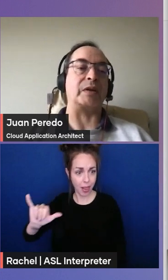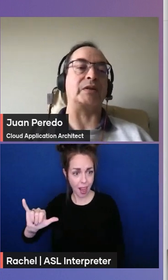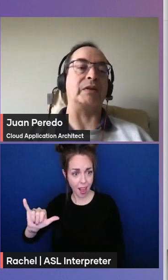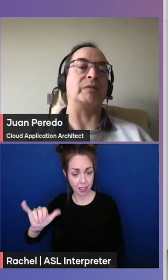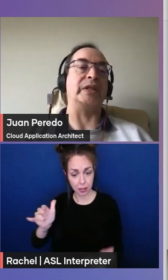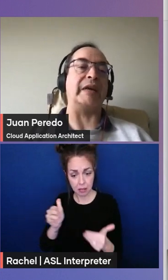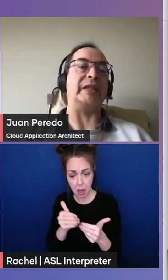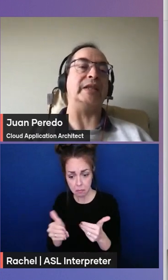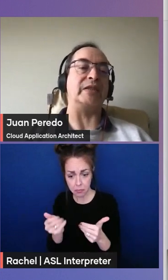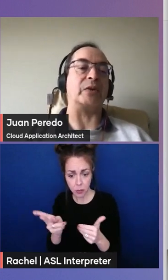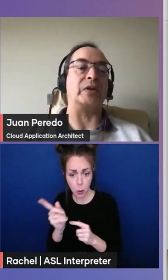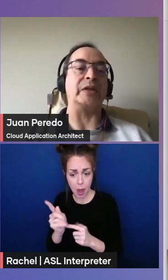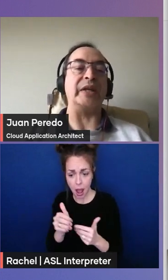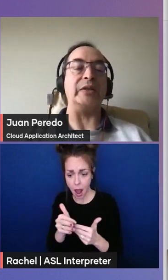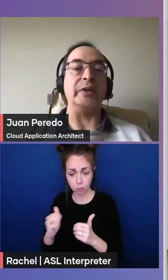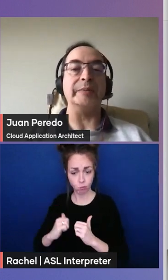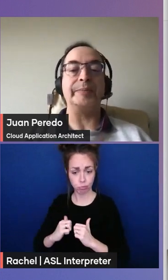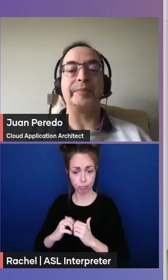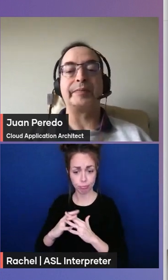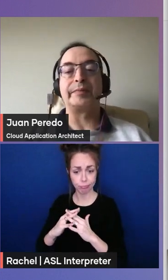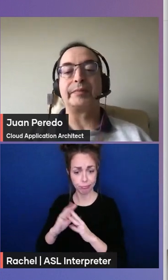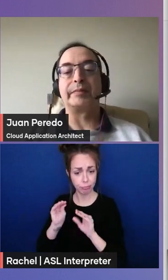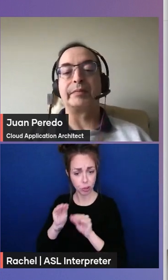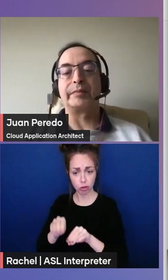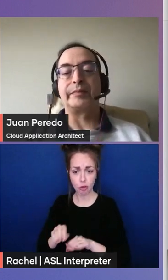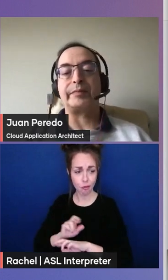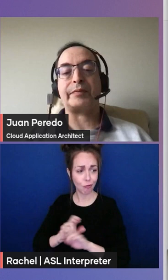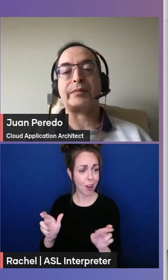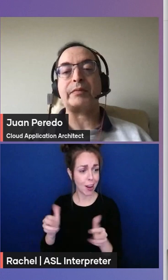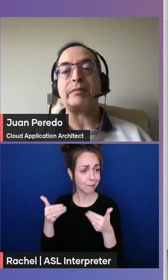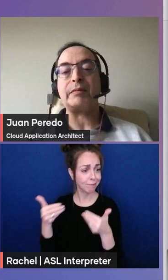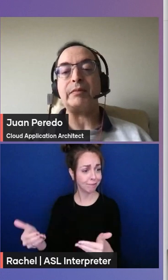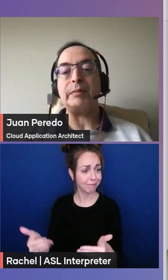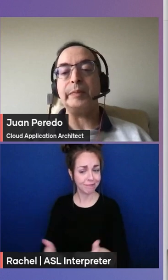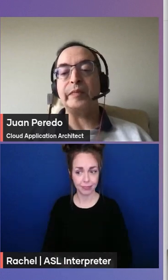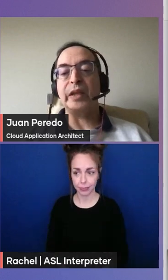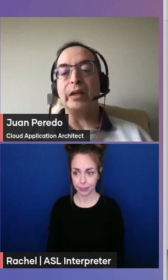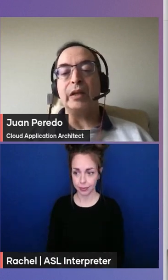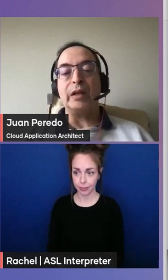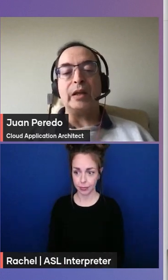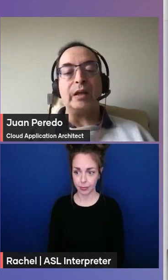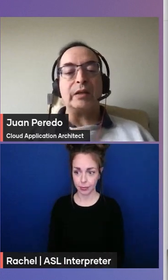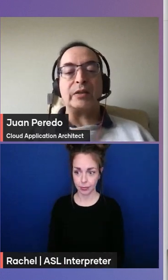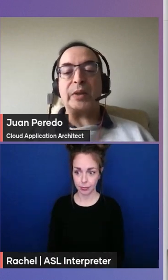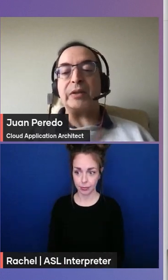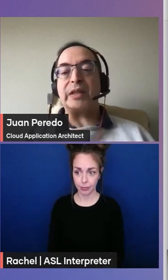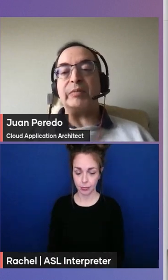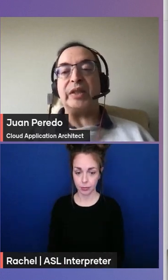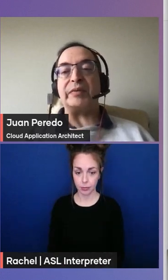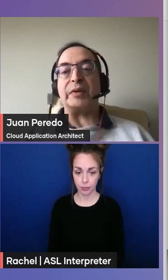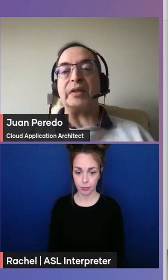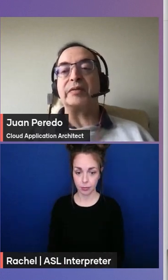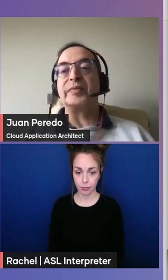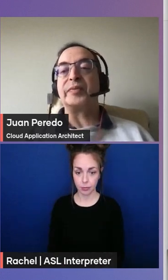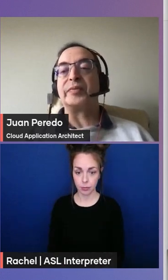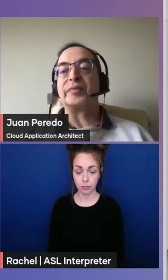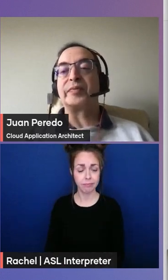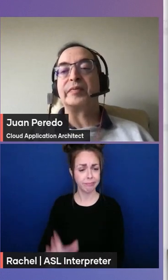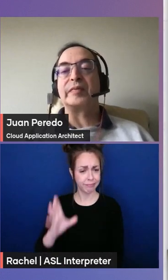have your cluster with everything installed and ready to go. So what does that mean for